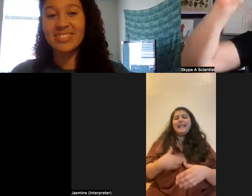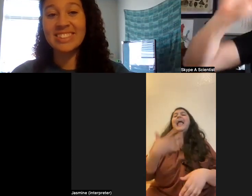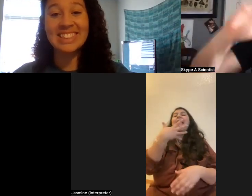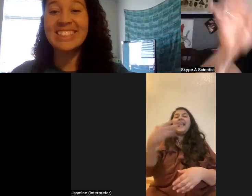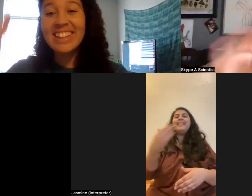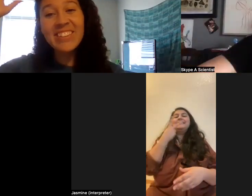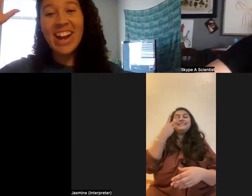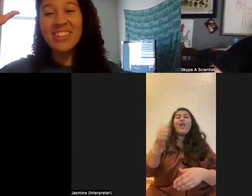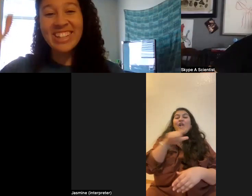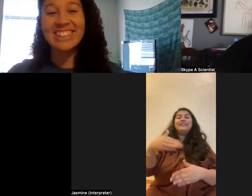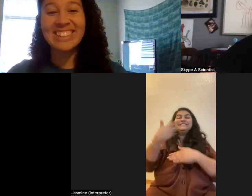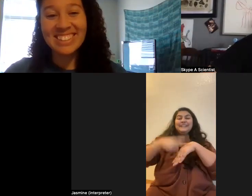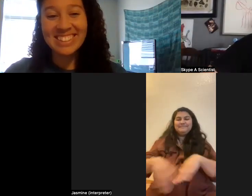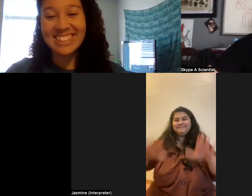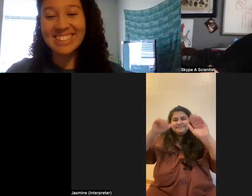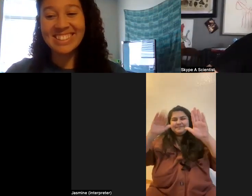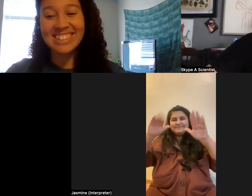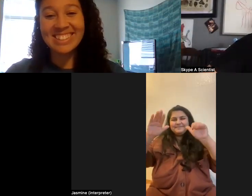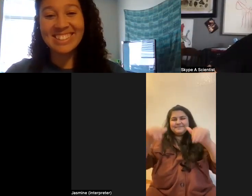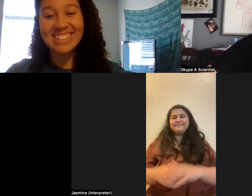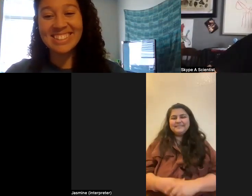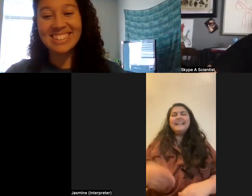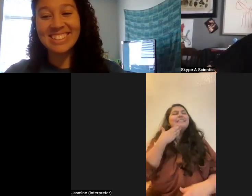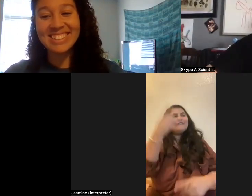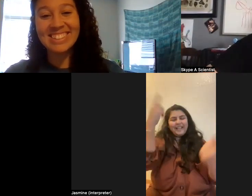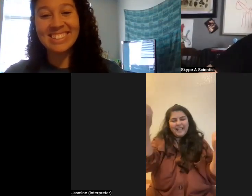time. Thank you for having me. Thanks for coming. Bye.